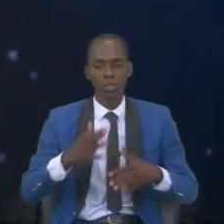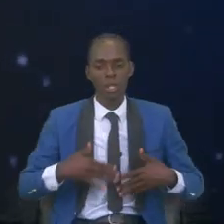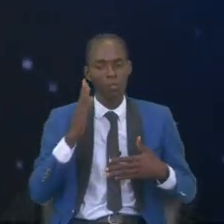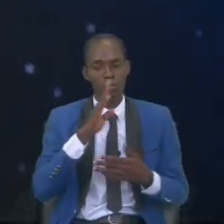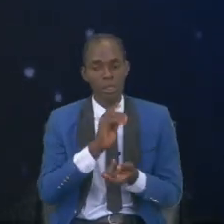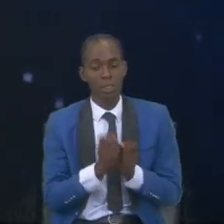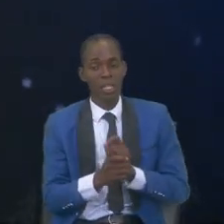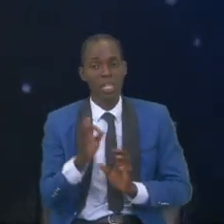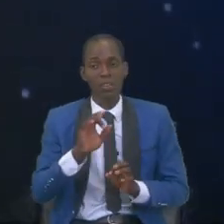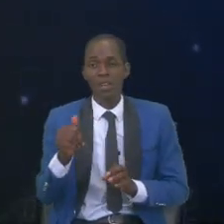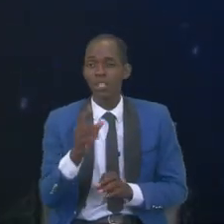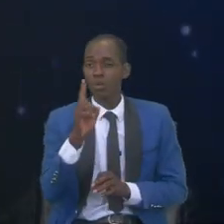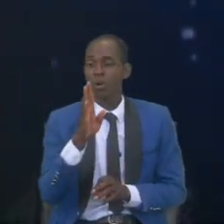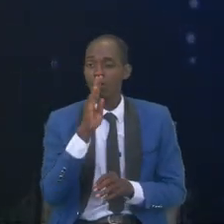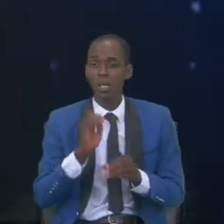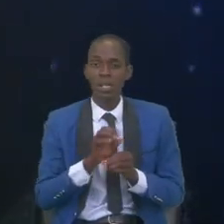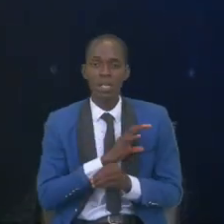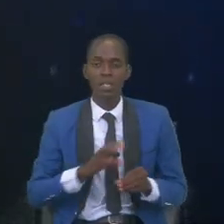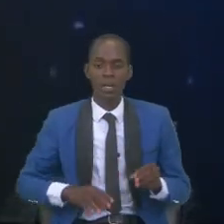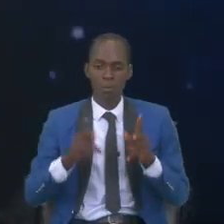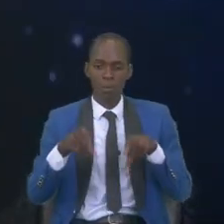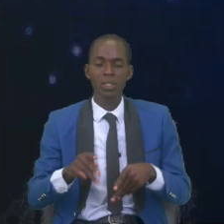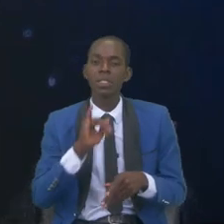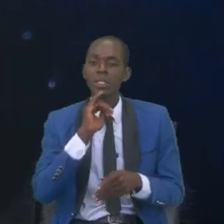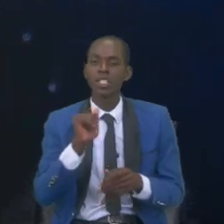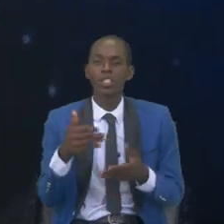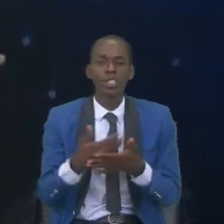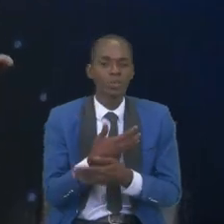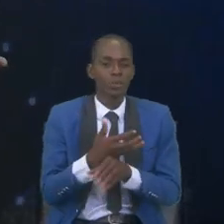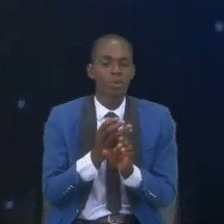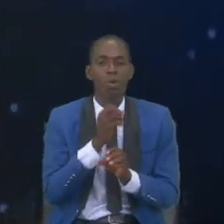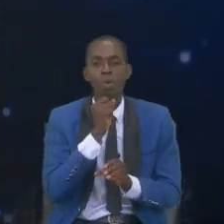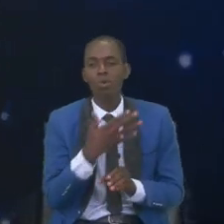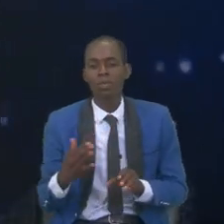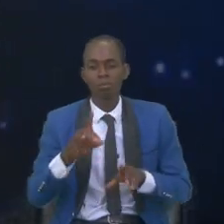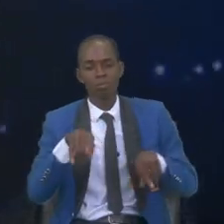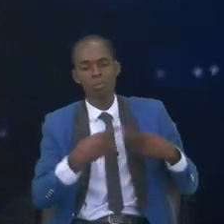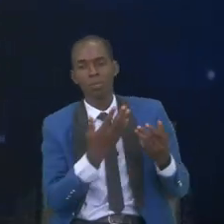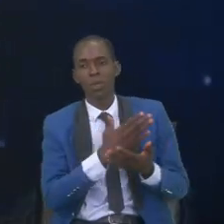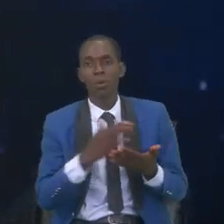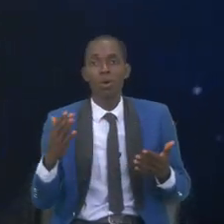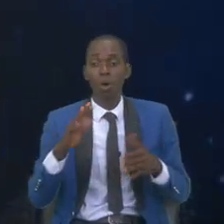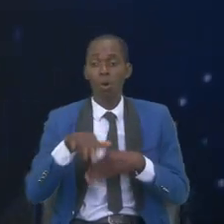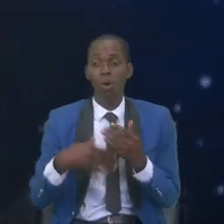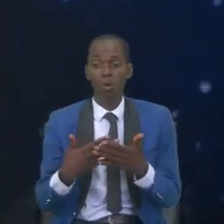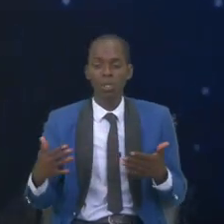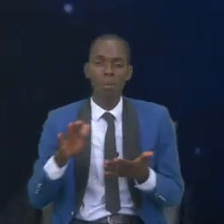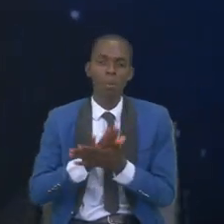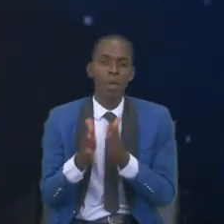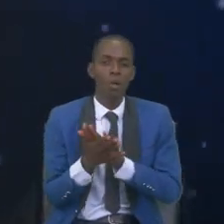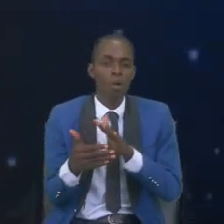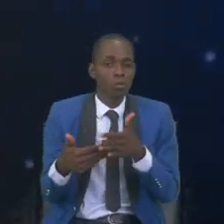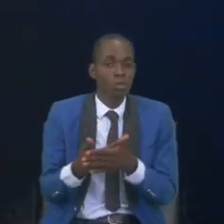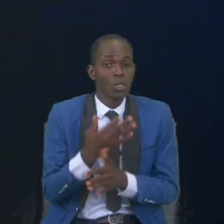be in Christ, he is a new creature. Old things are passed away, all things have become new. If that has